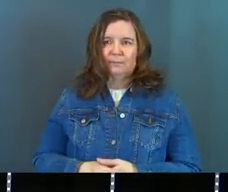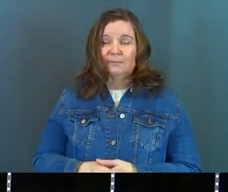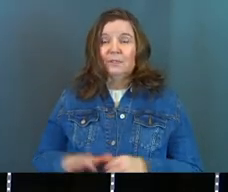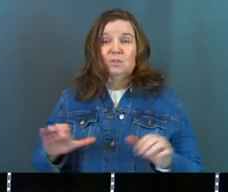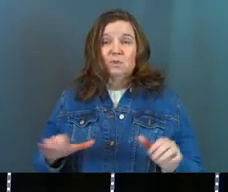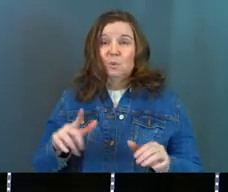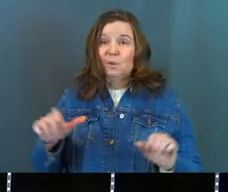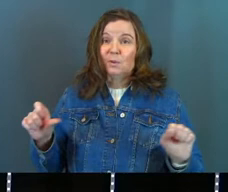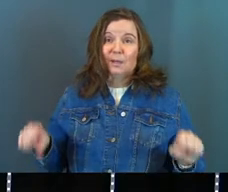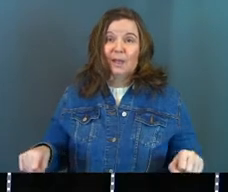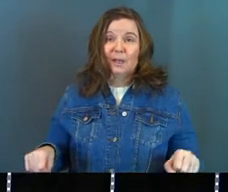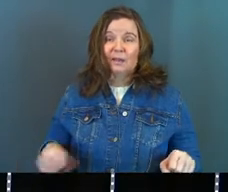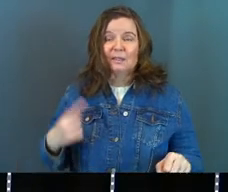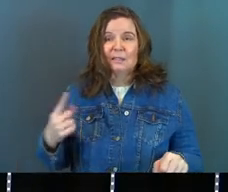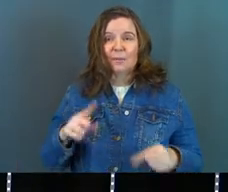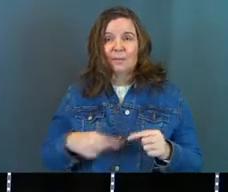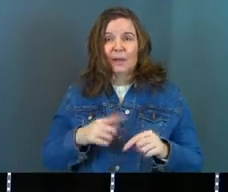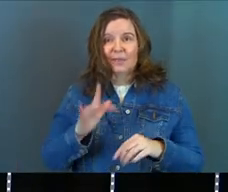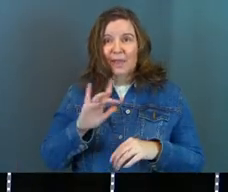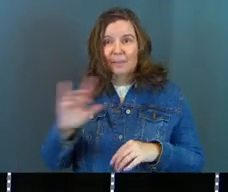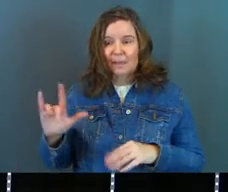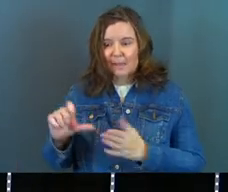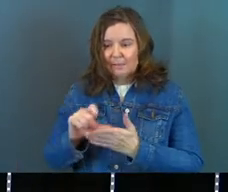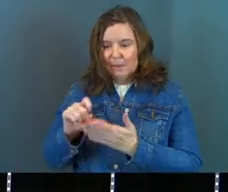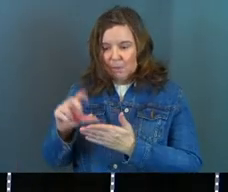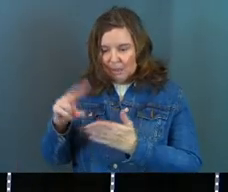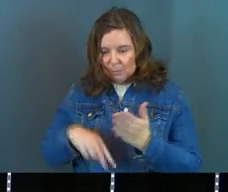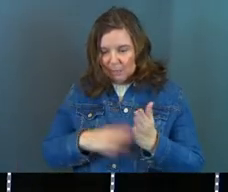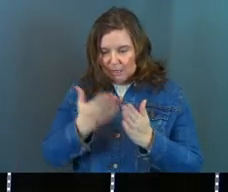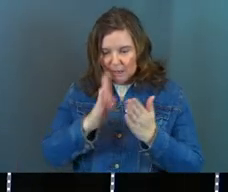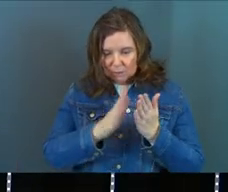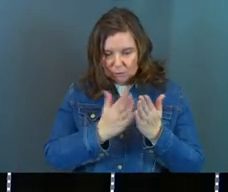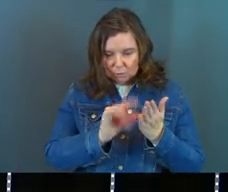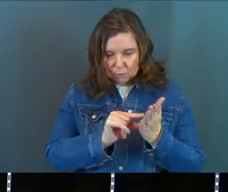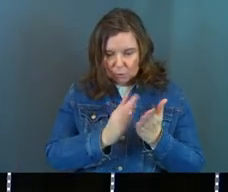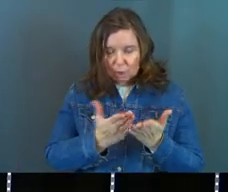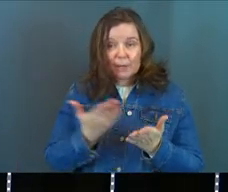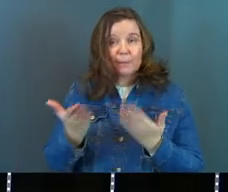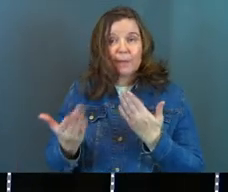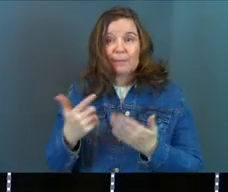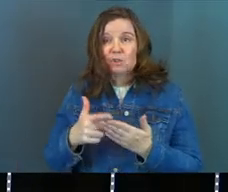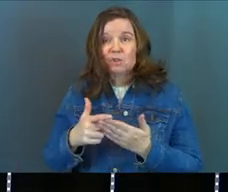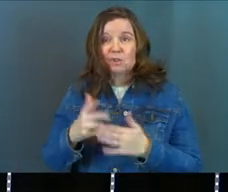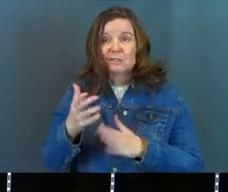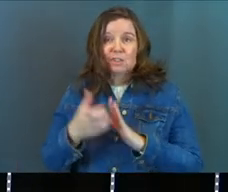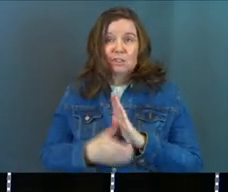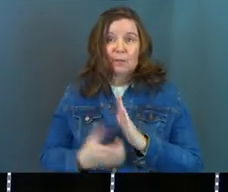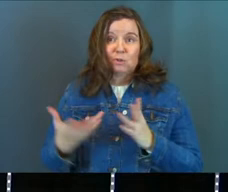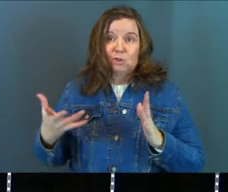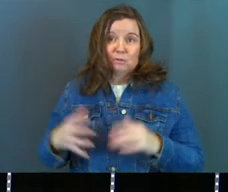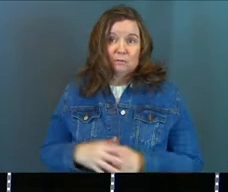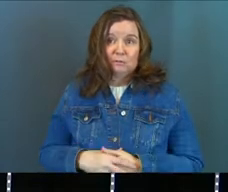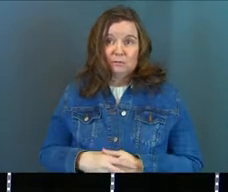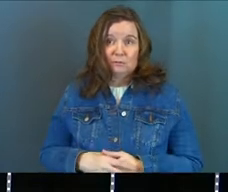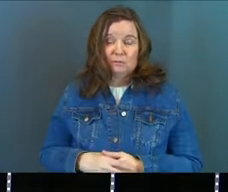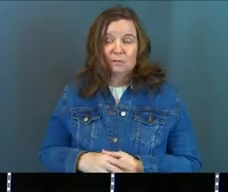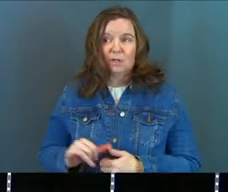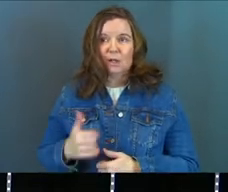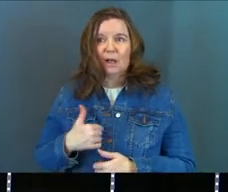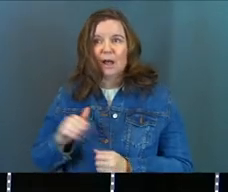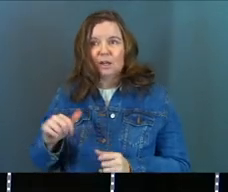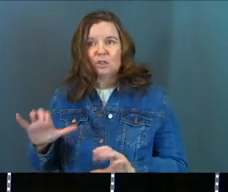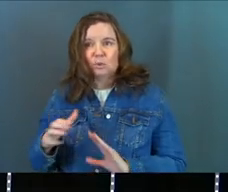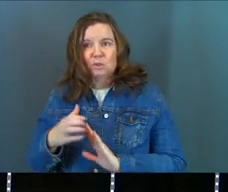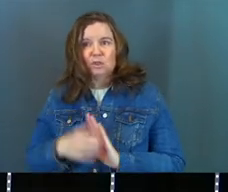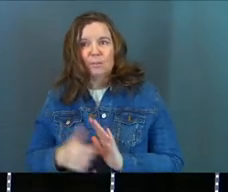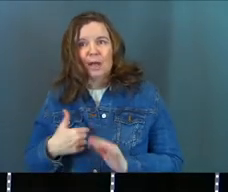Just do what you can. There's something about that blank page while I'm reading God's word. And again, maybe you're just a chapter. And you're like, I